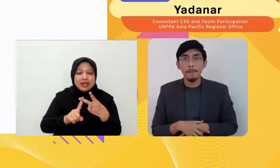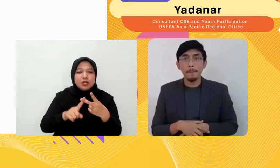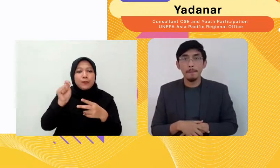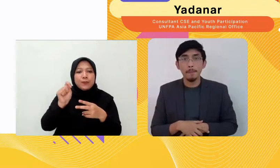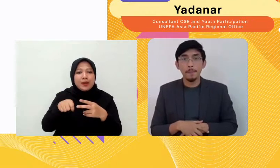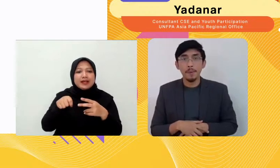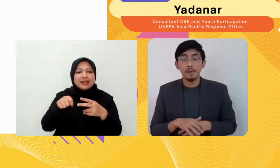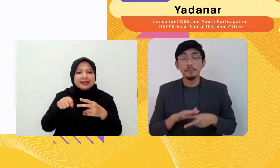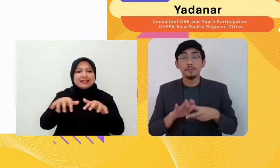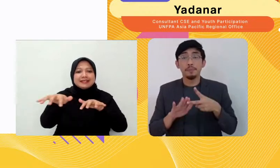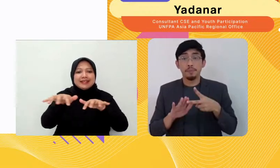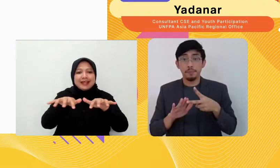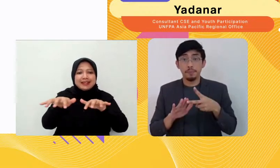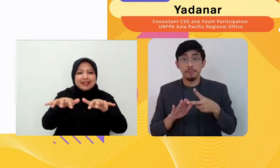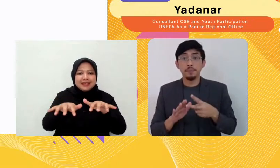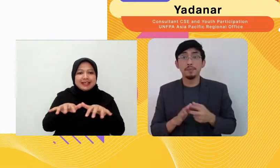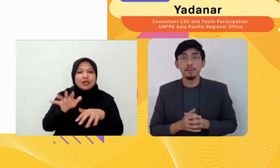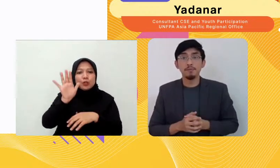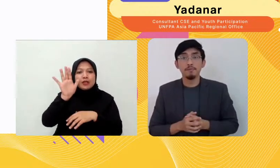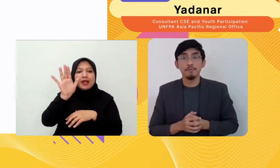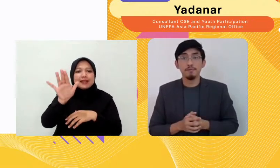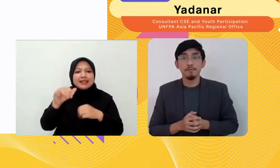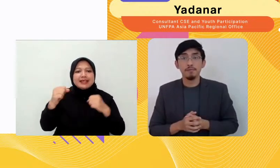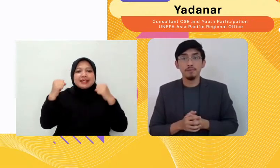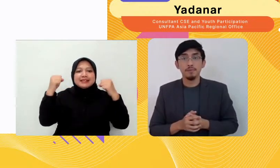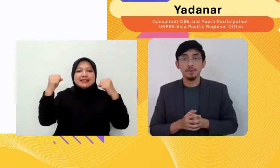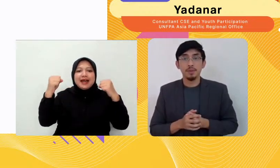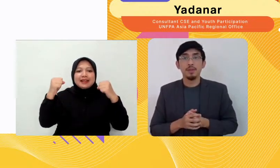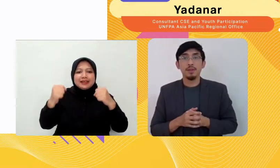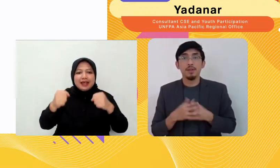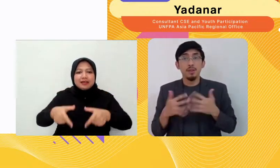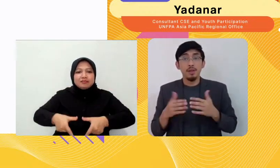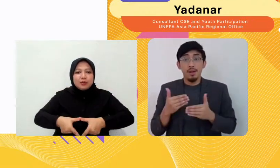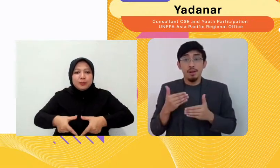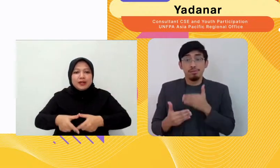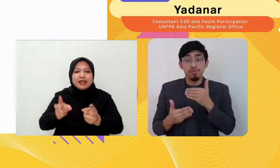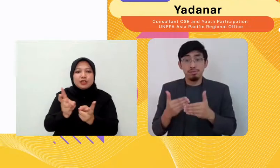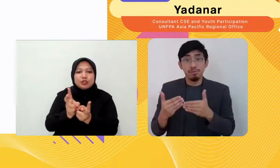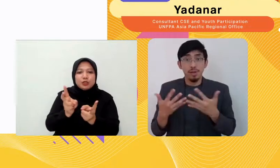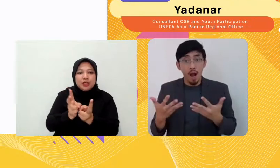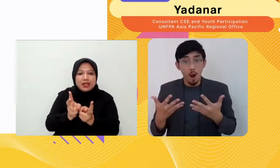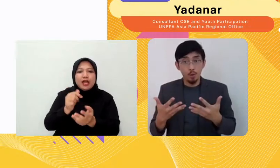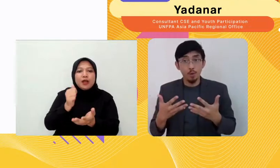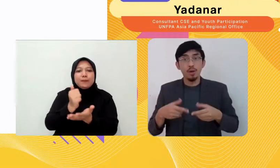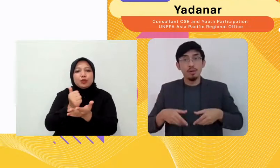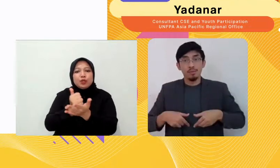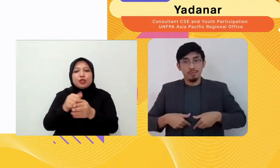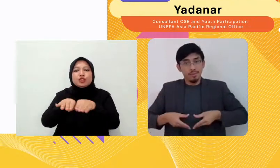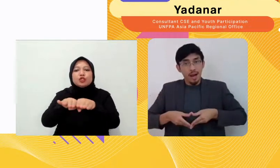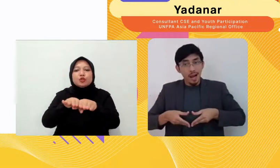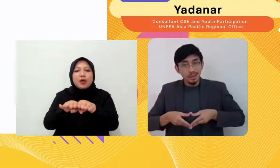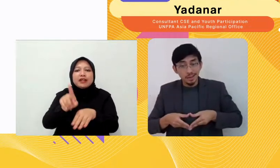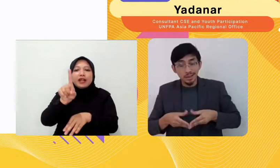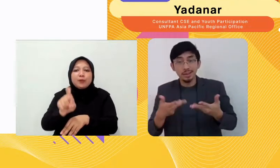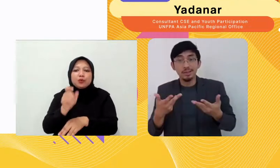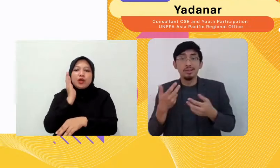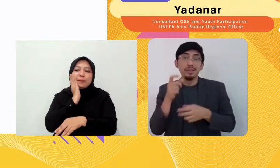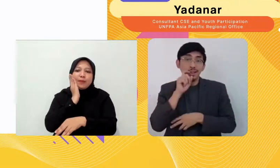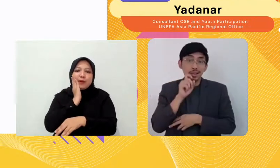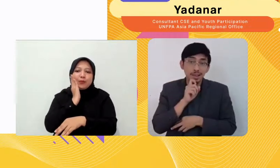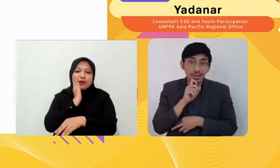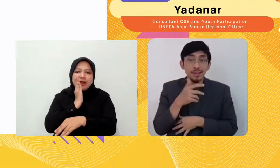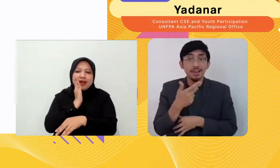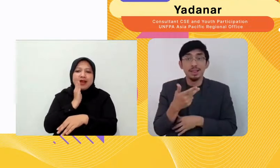to make the these SRH topic more relatable and more relevant to the young people. So Love